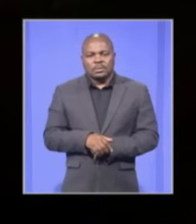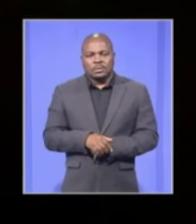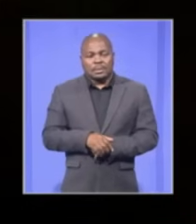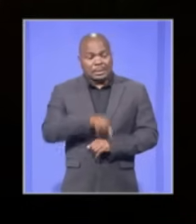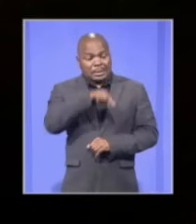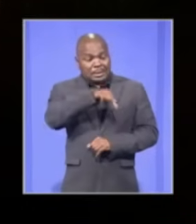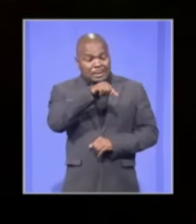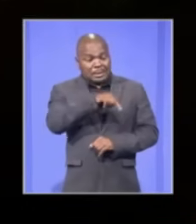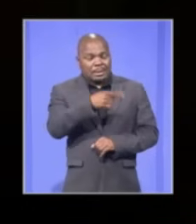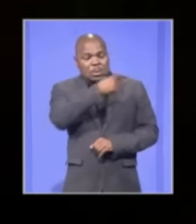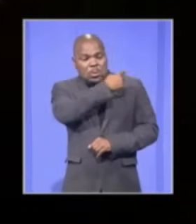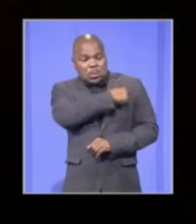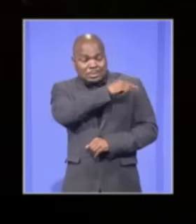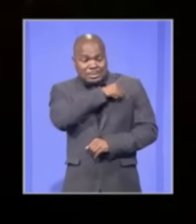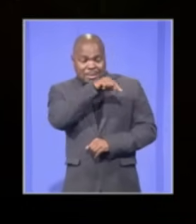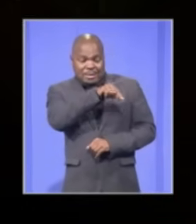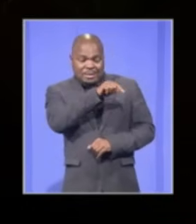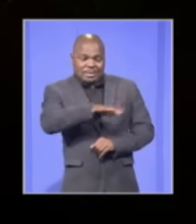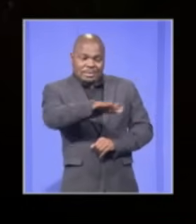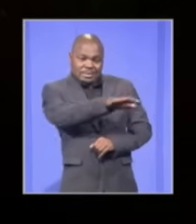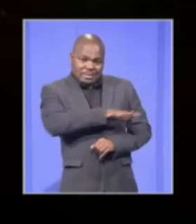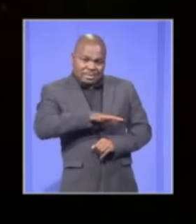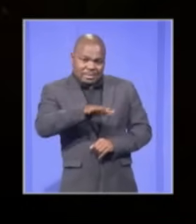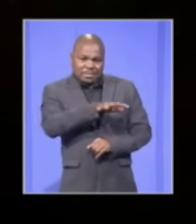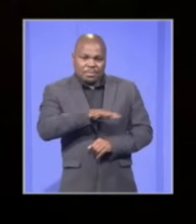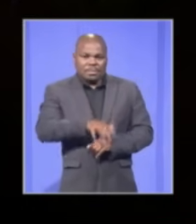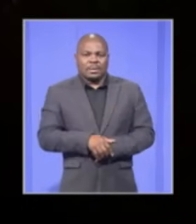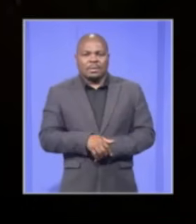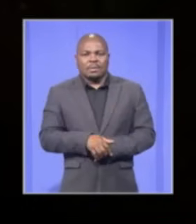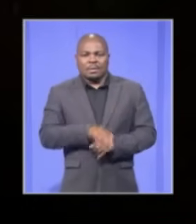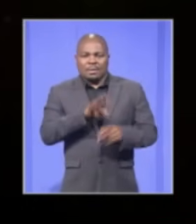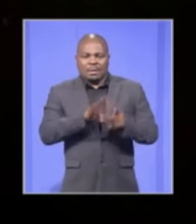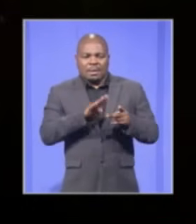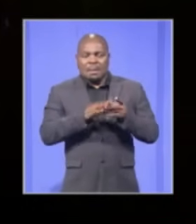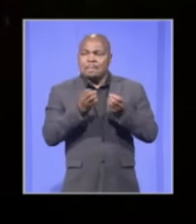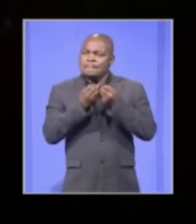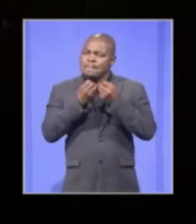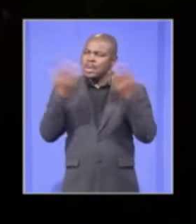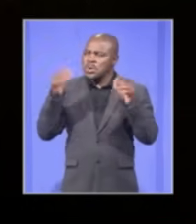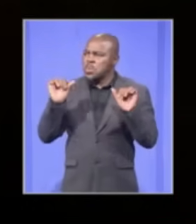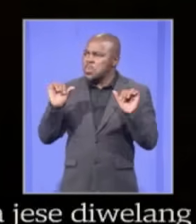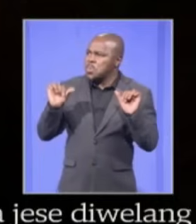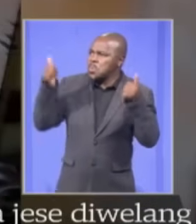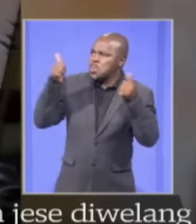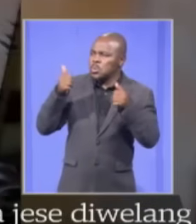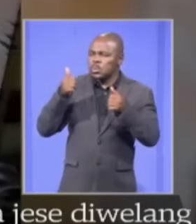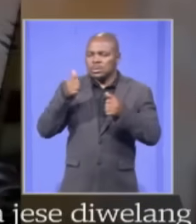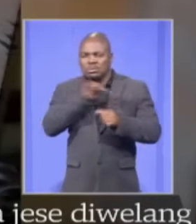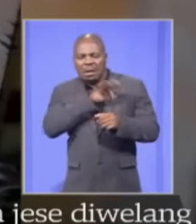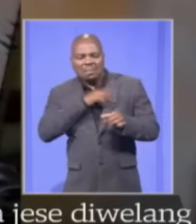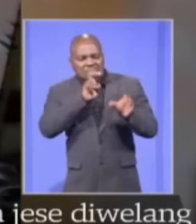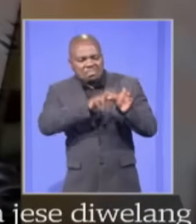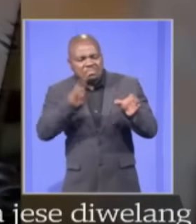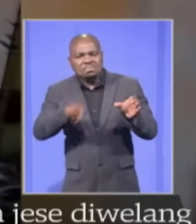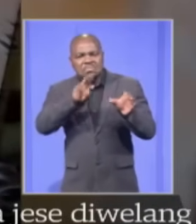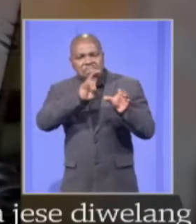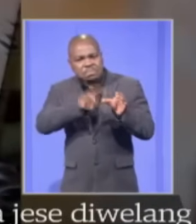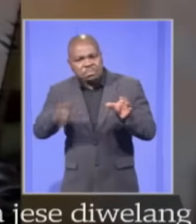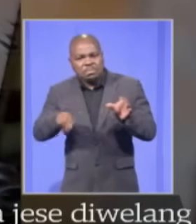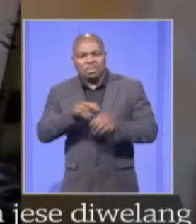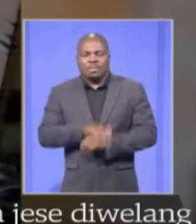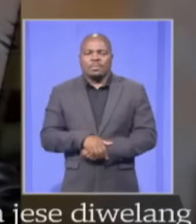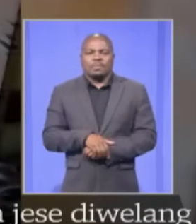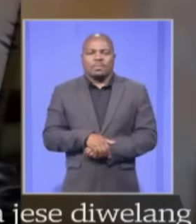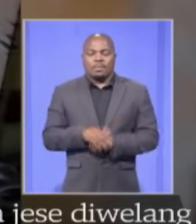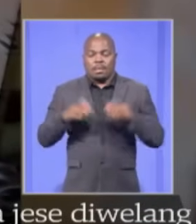Veterant Institution ka bo yone self e losa le di-professionals, quality professionals. Re sa le fo lefapha la